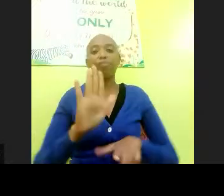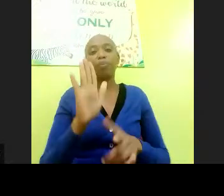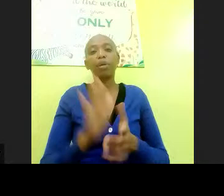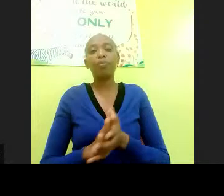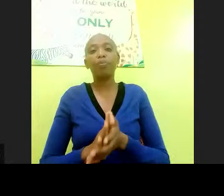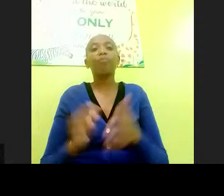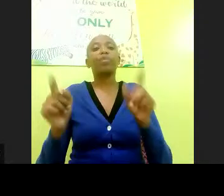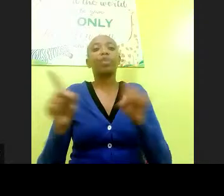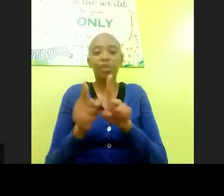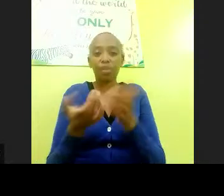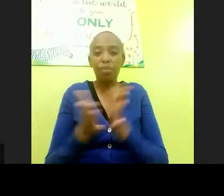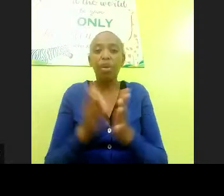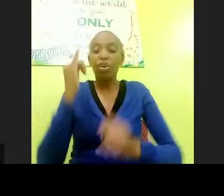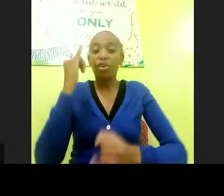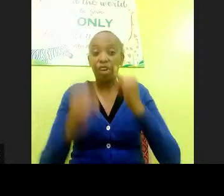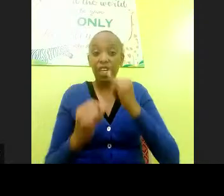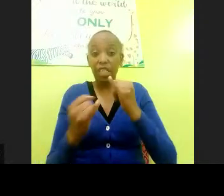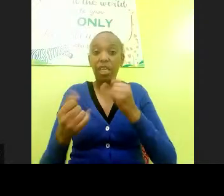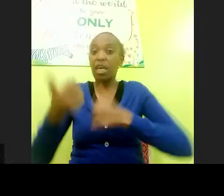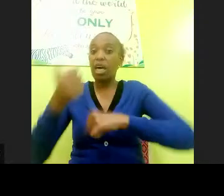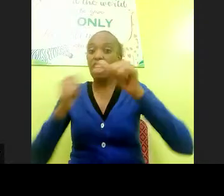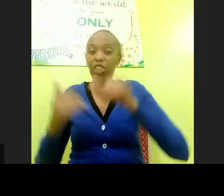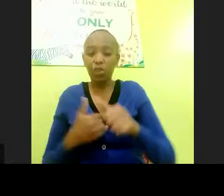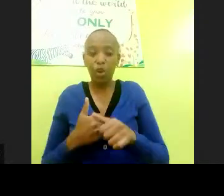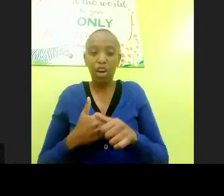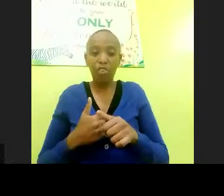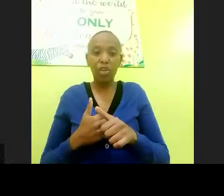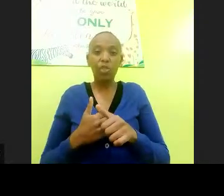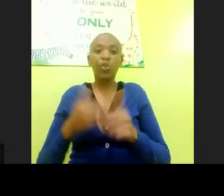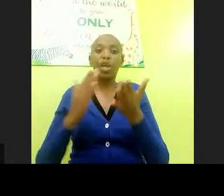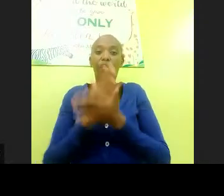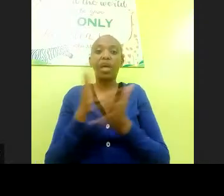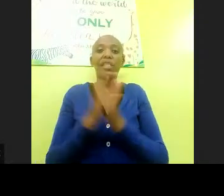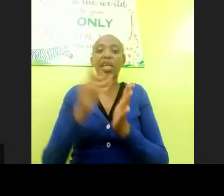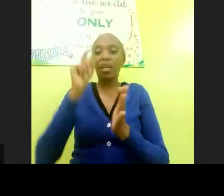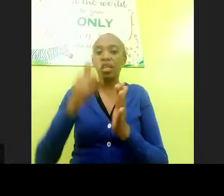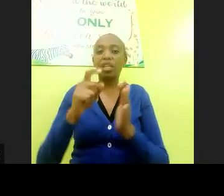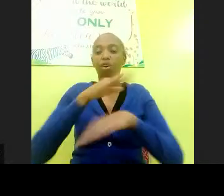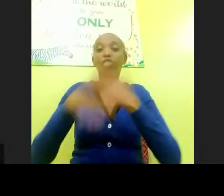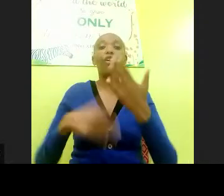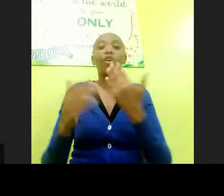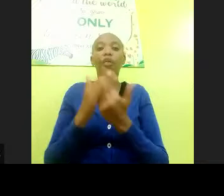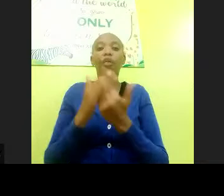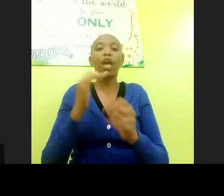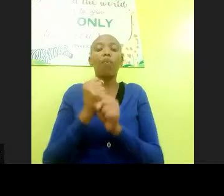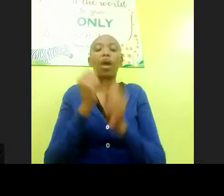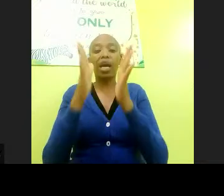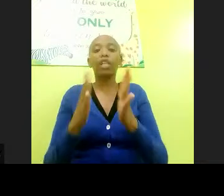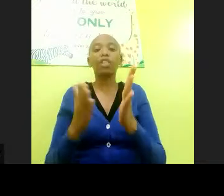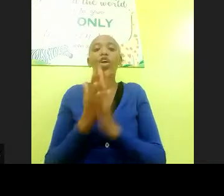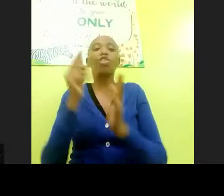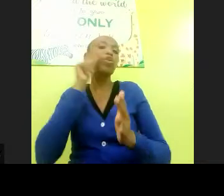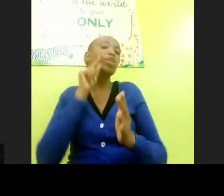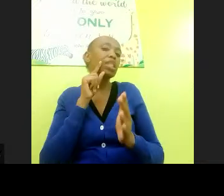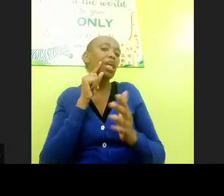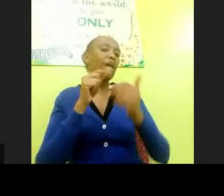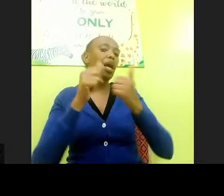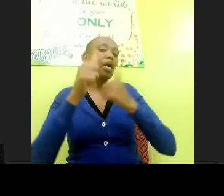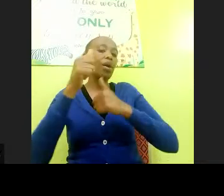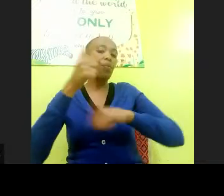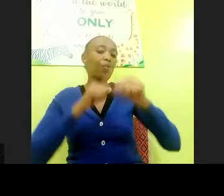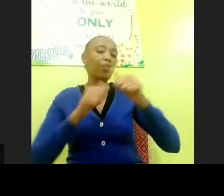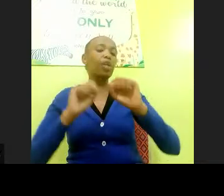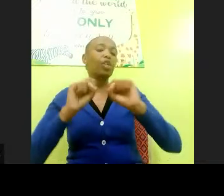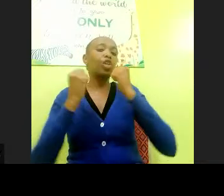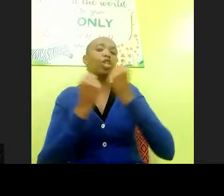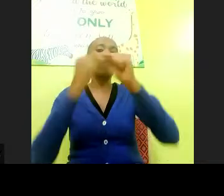And finally, responding to the rights and needs of all care workers through gender-responsive social protection